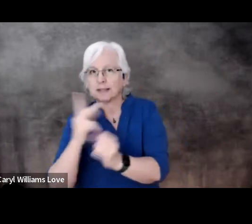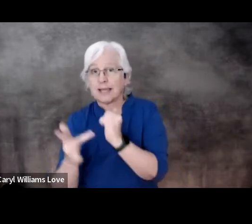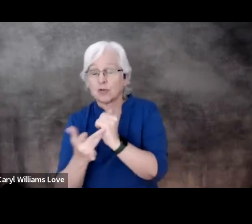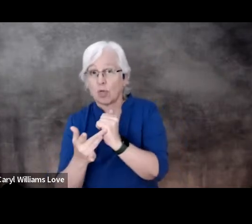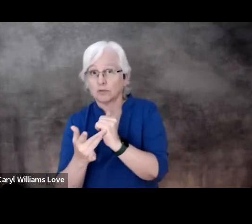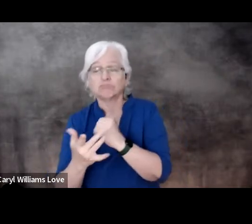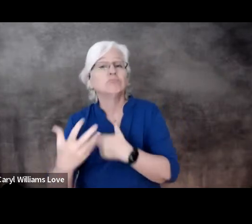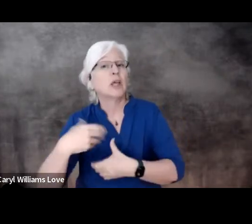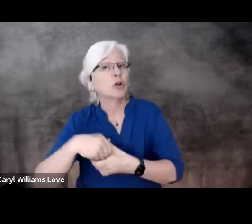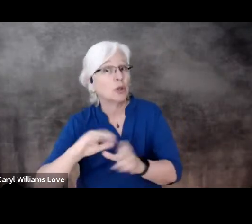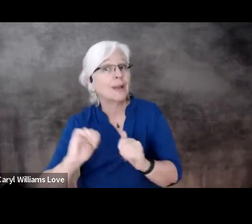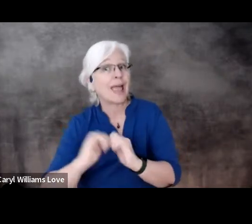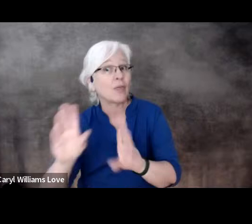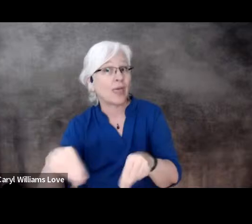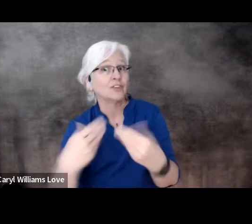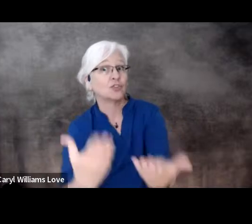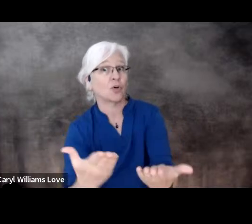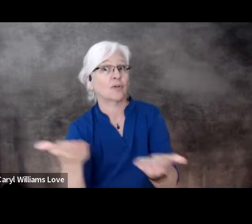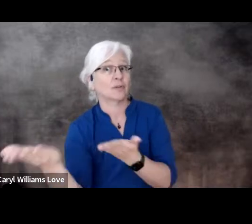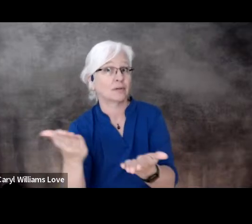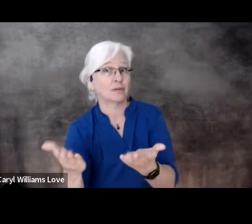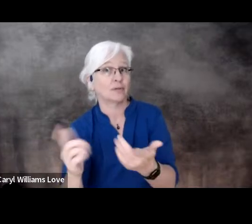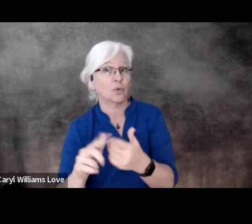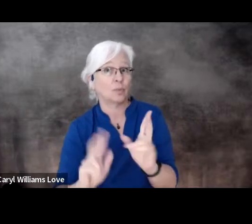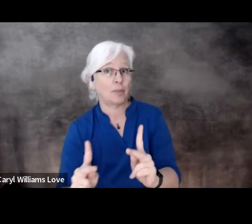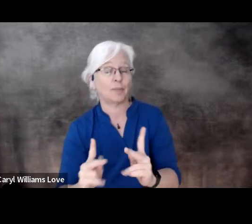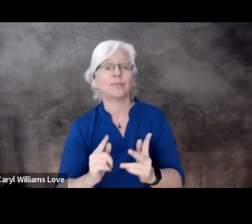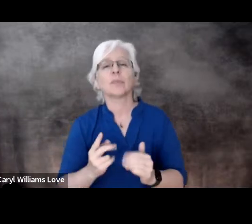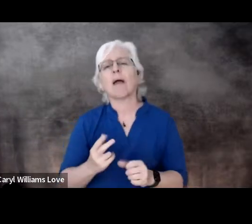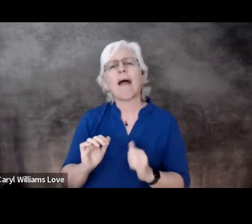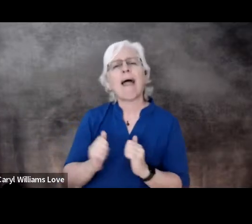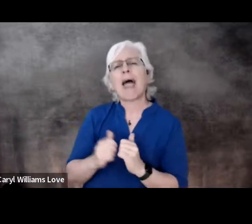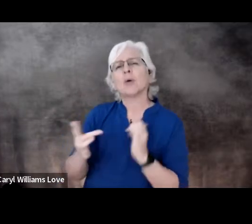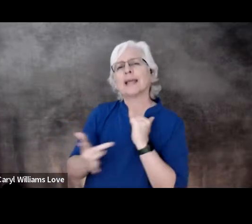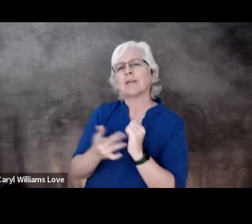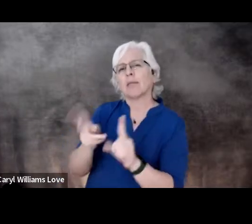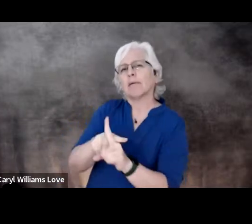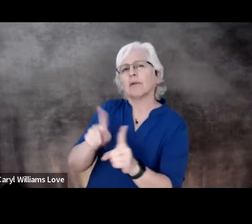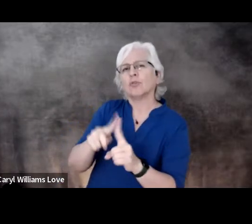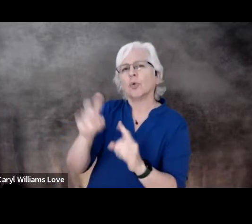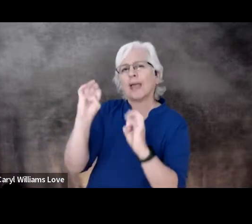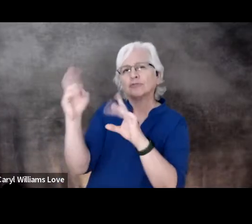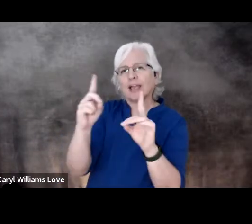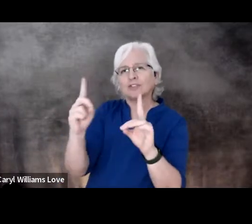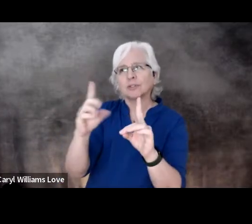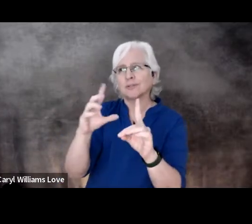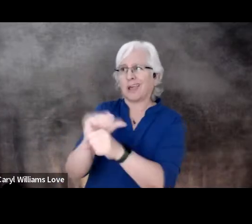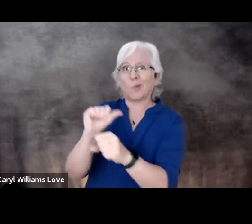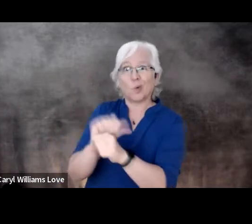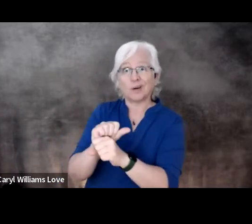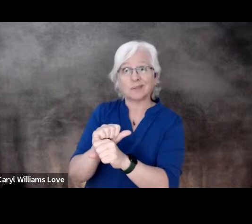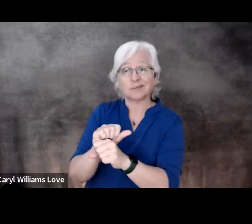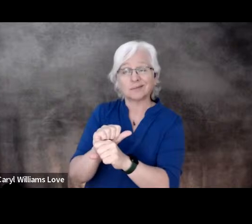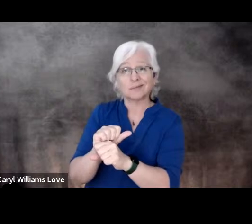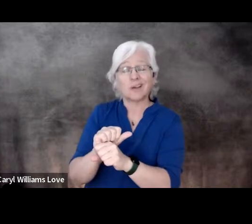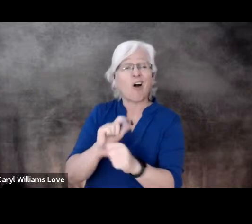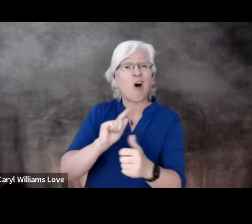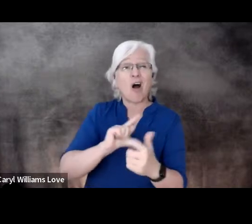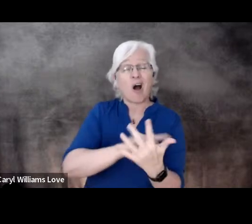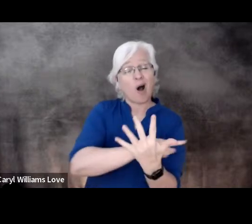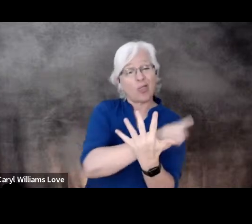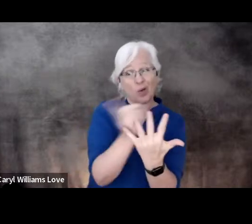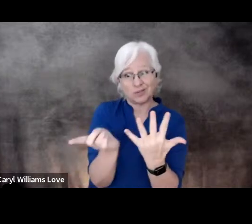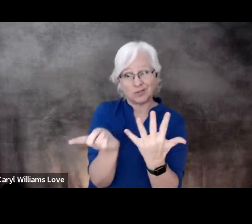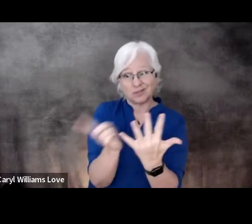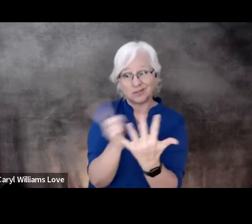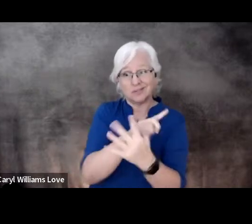of services to people, the use of technology in education and in the workforce. And in all of those places, we're working to make